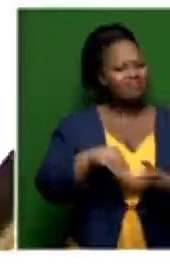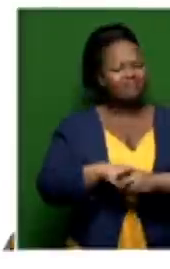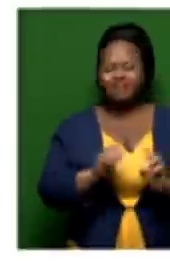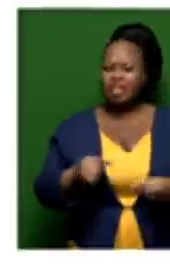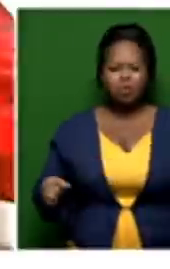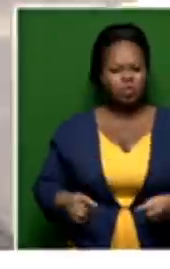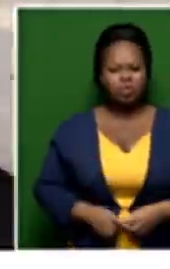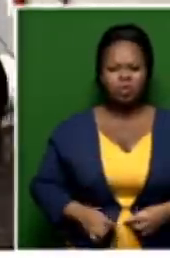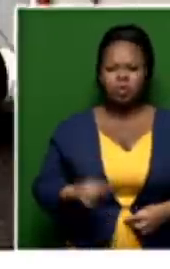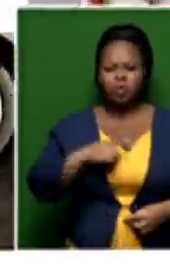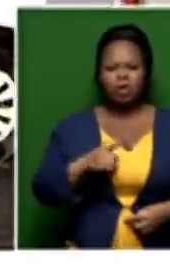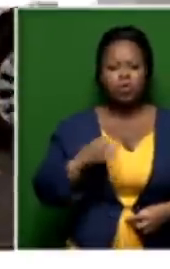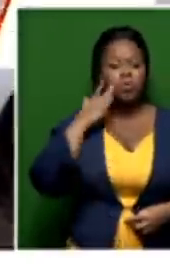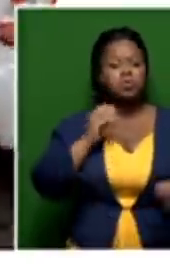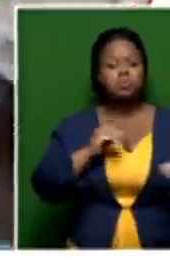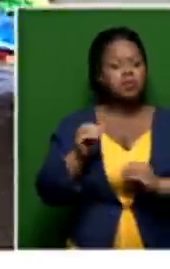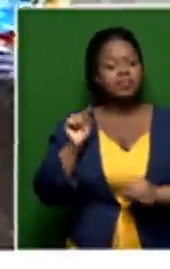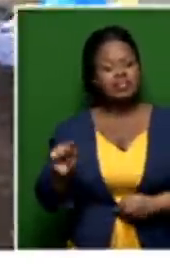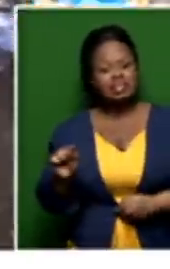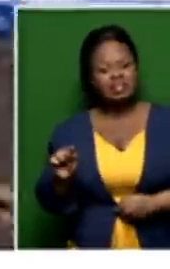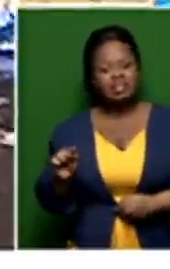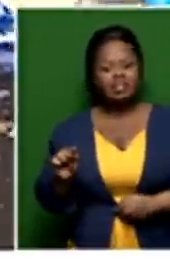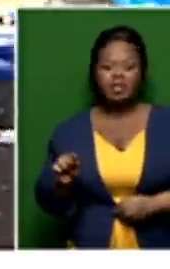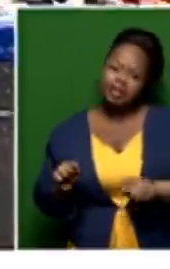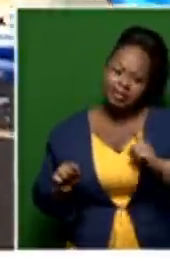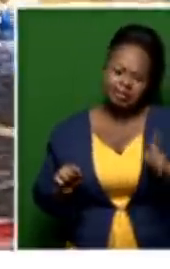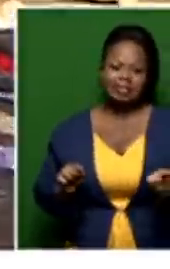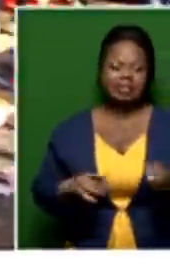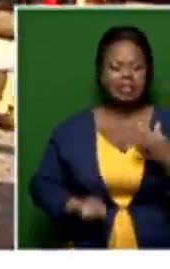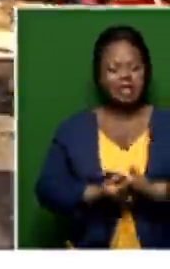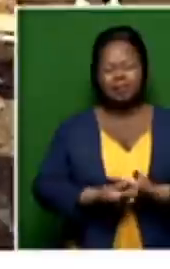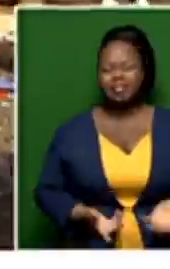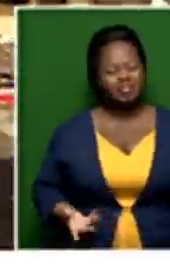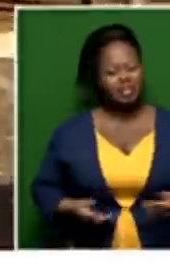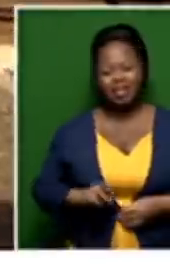the minute you move to one area, you actually find that